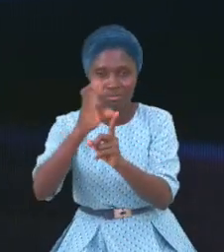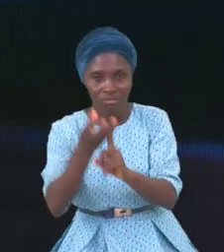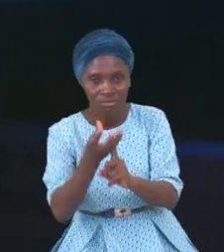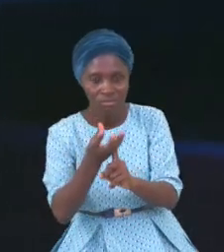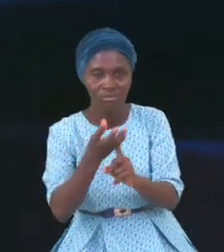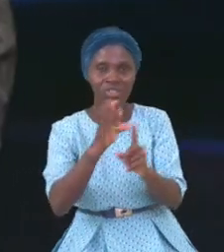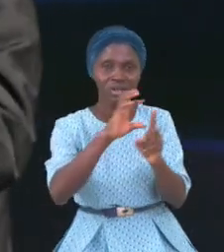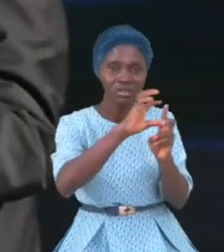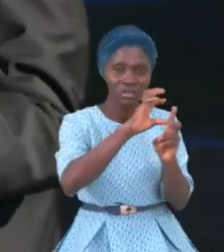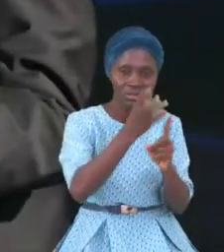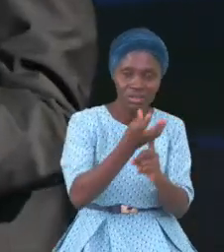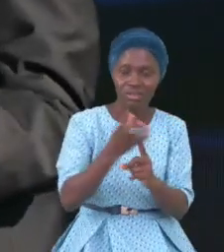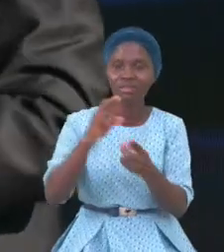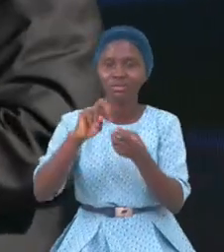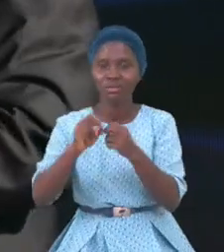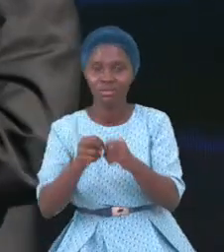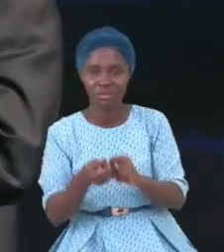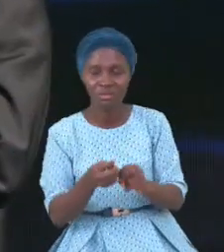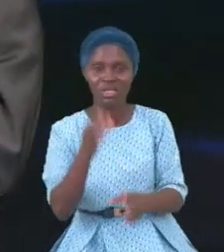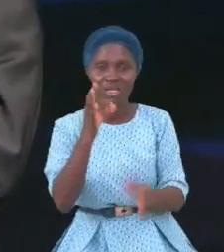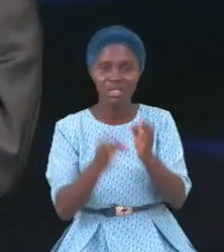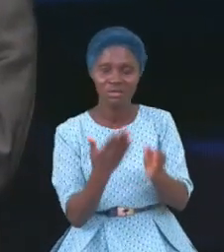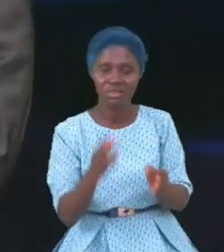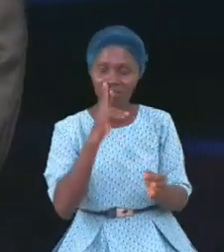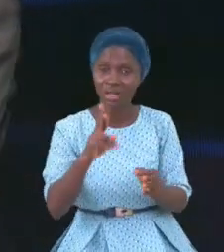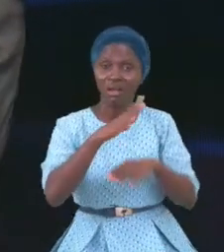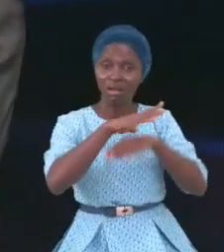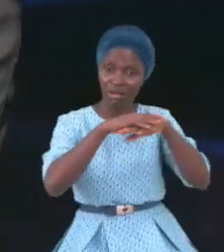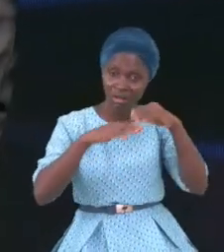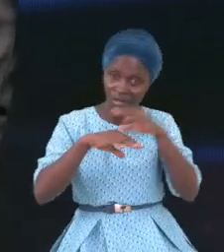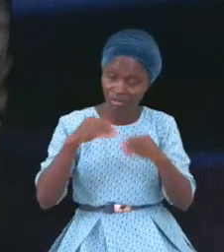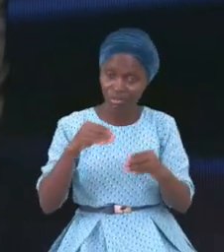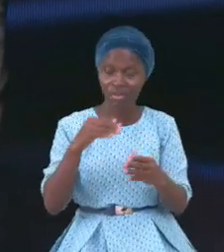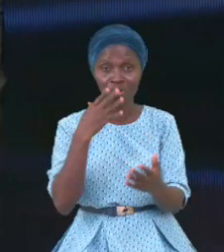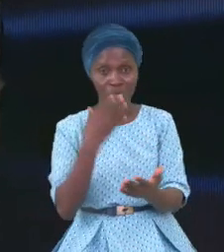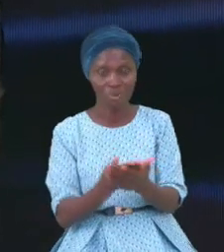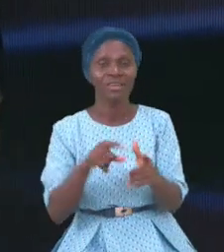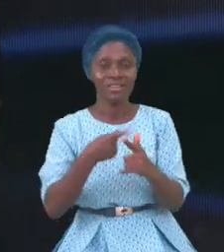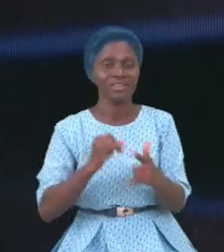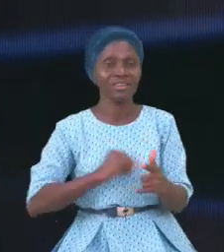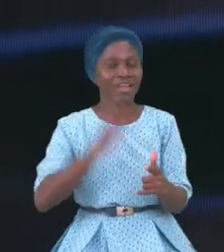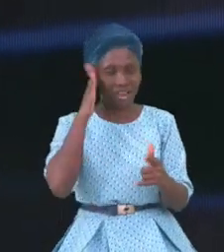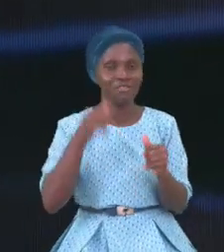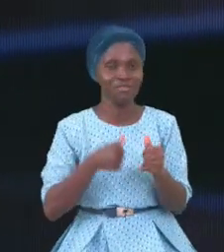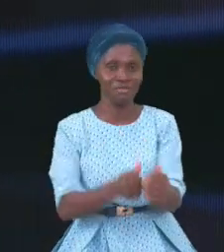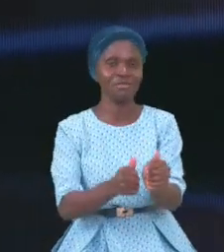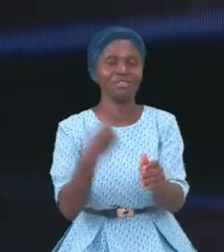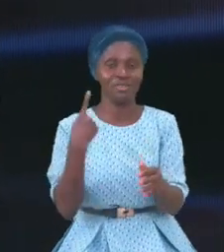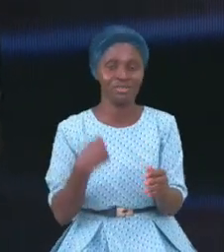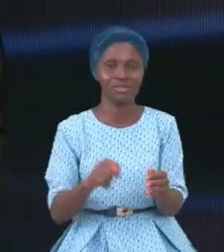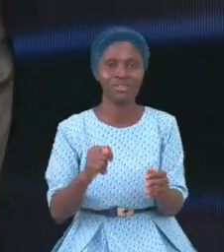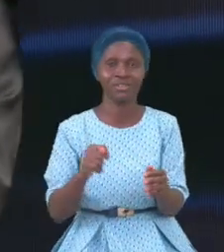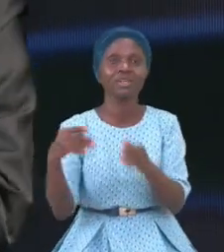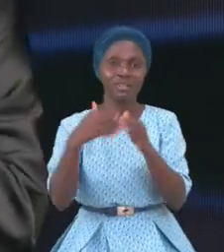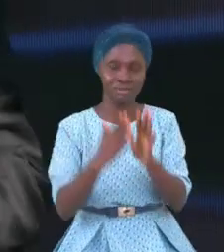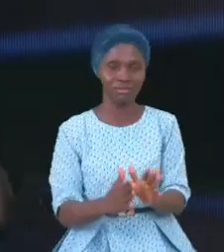well, if things are comfortable, then I'll keep on following the mentor. But if things turn